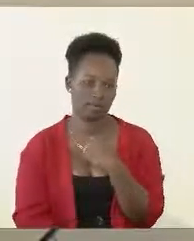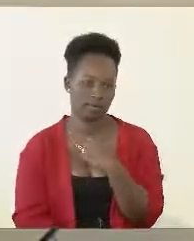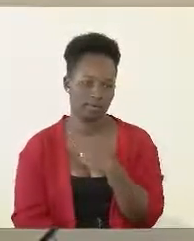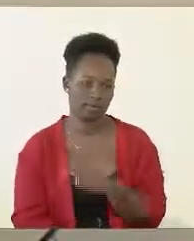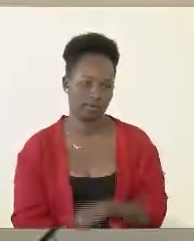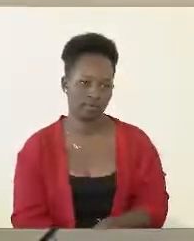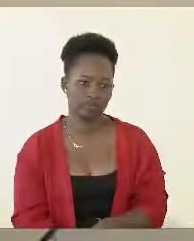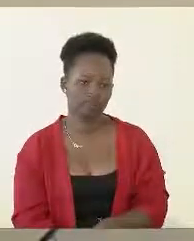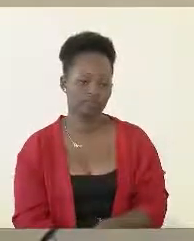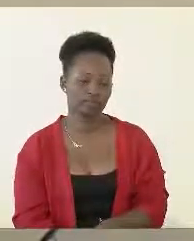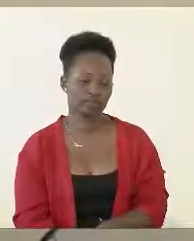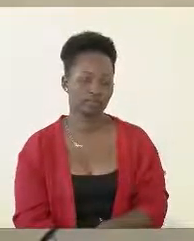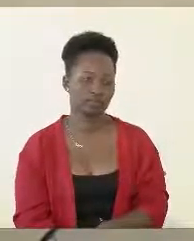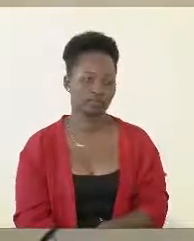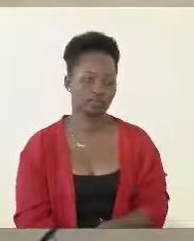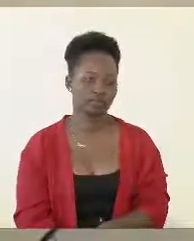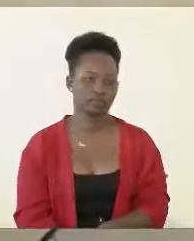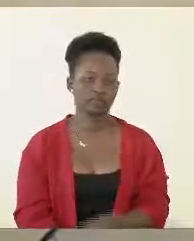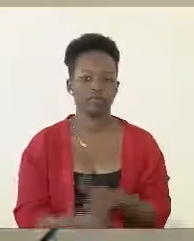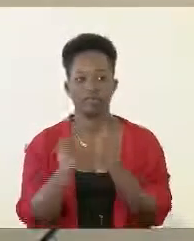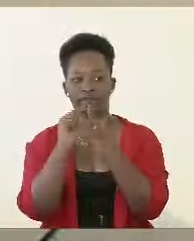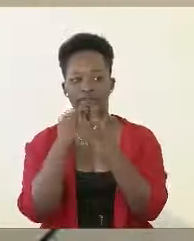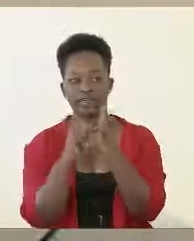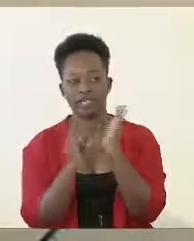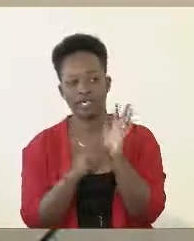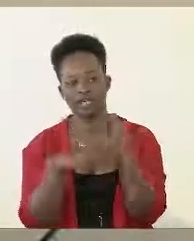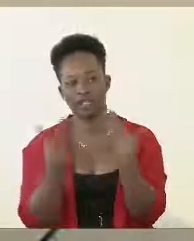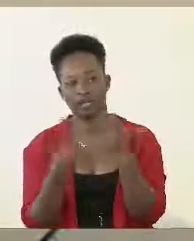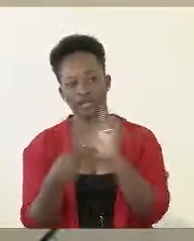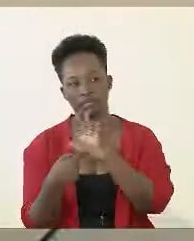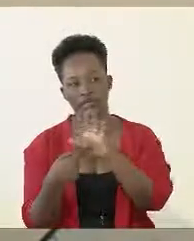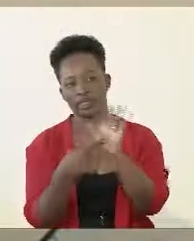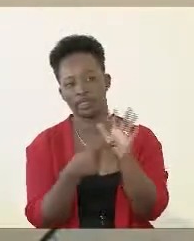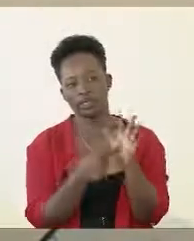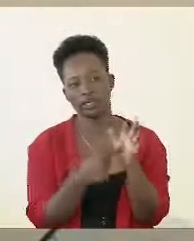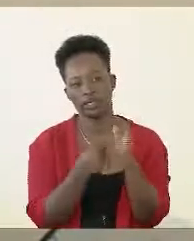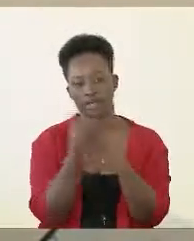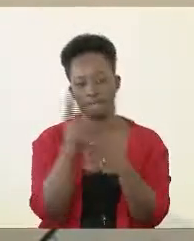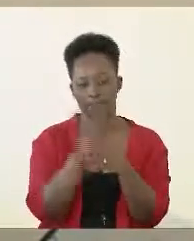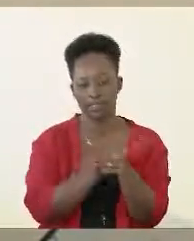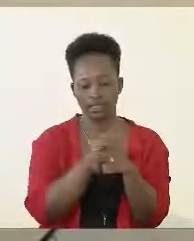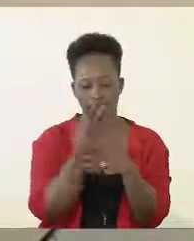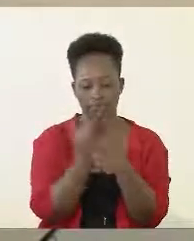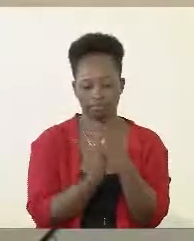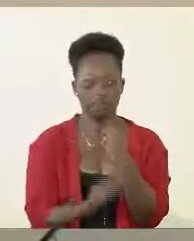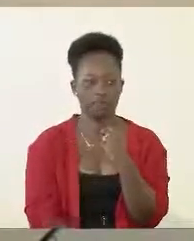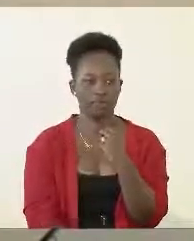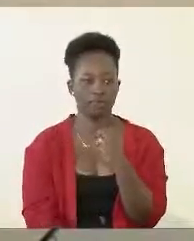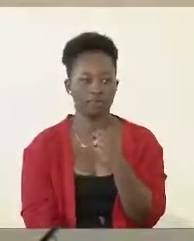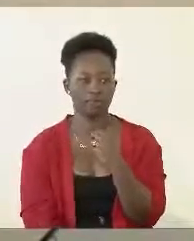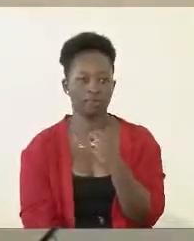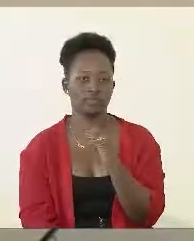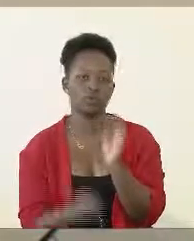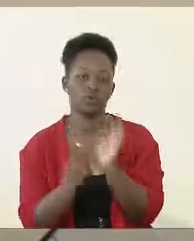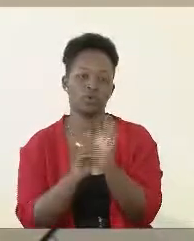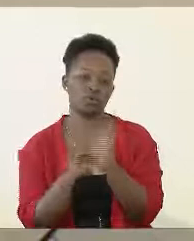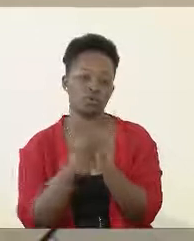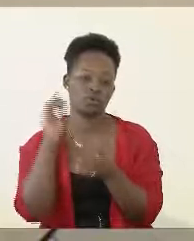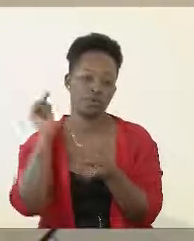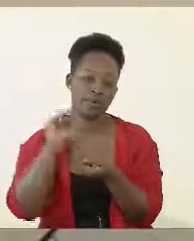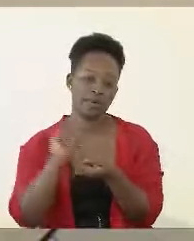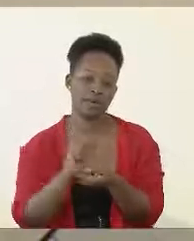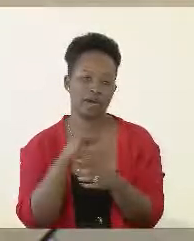by the business. Profits generated by the business. Profits generated by the business. So in this case,